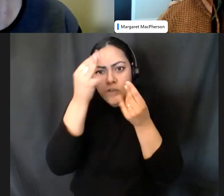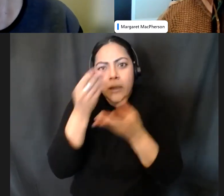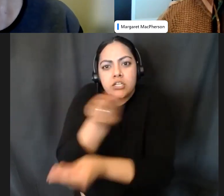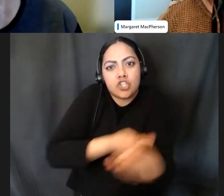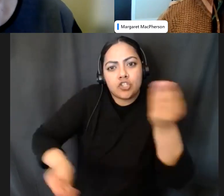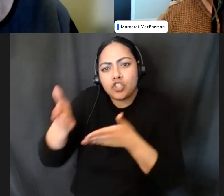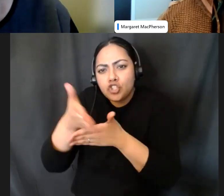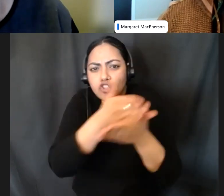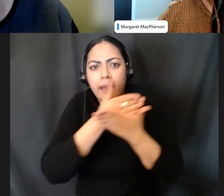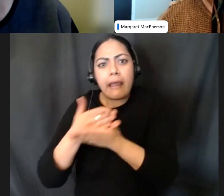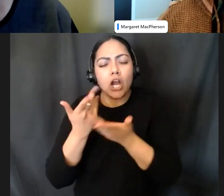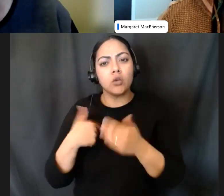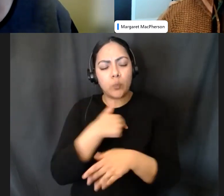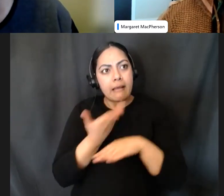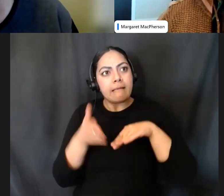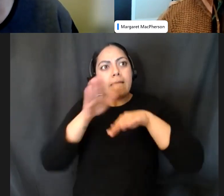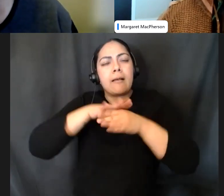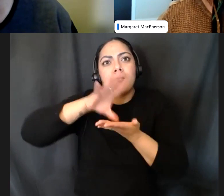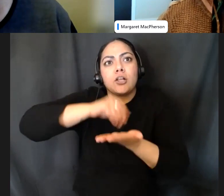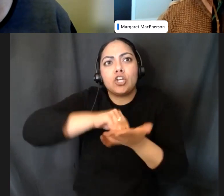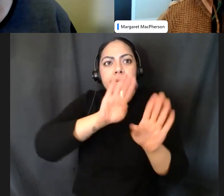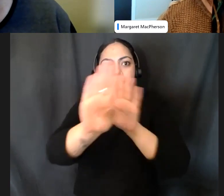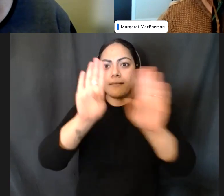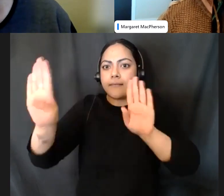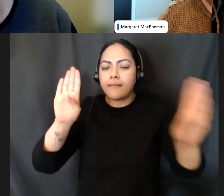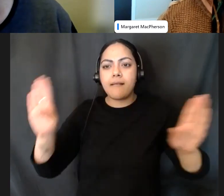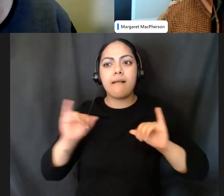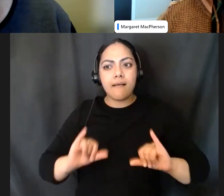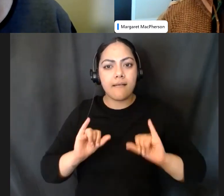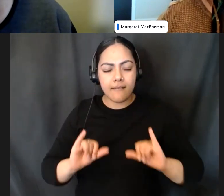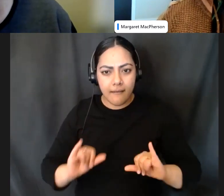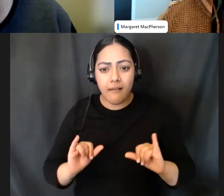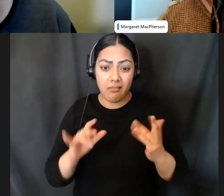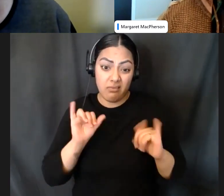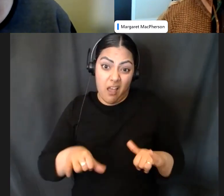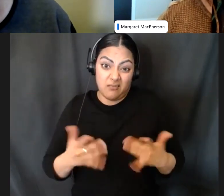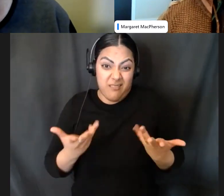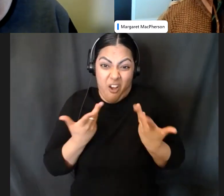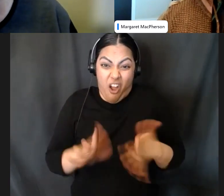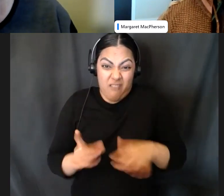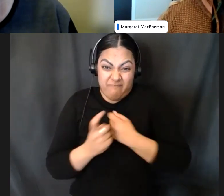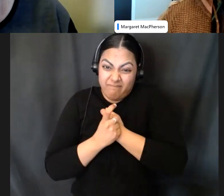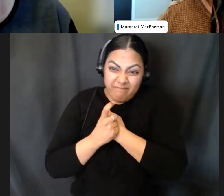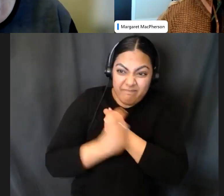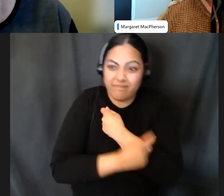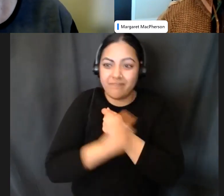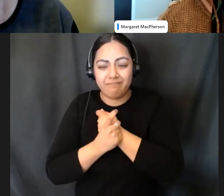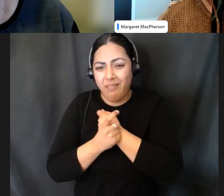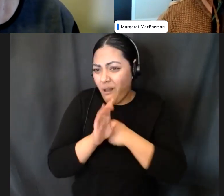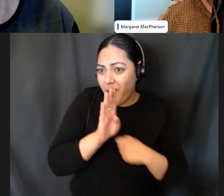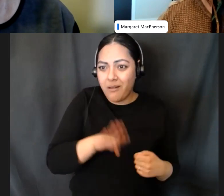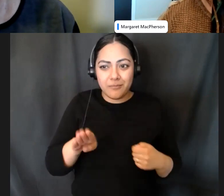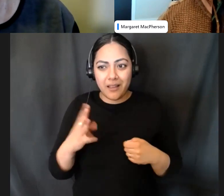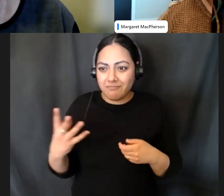is. So that's how we do it, and I don't know how you replicate it. You can't